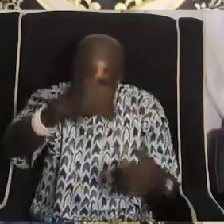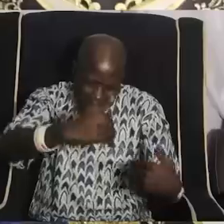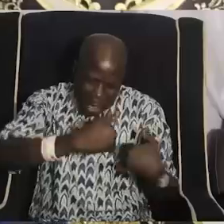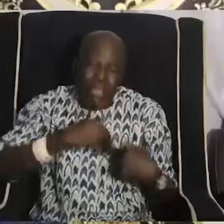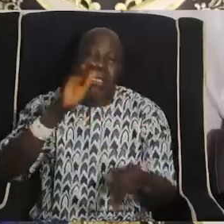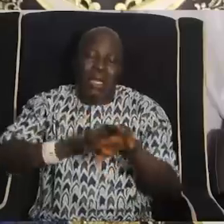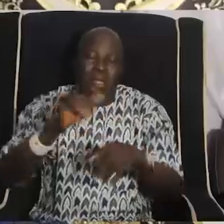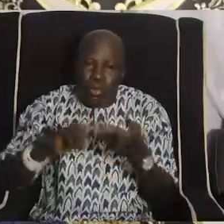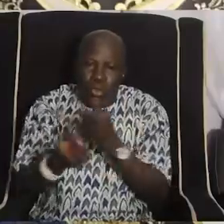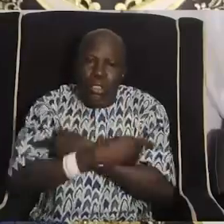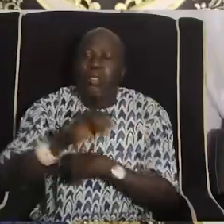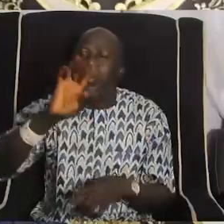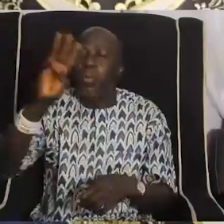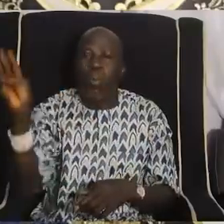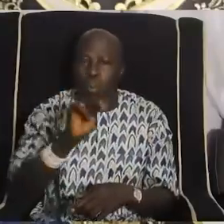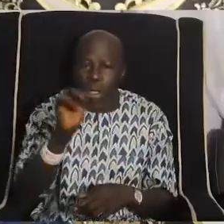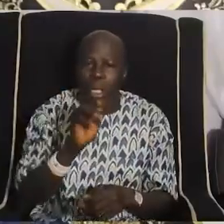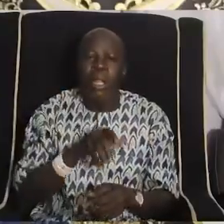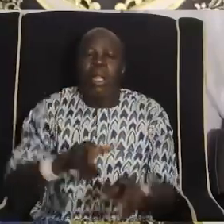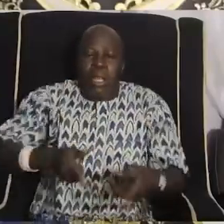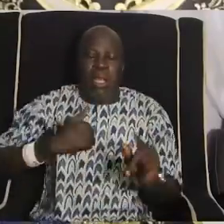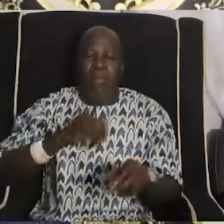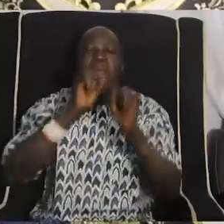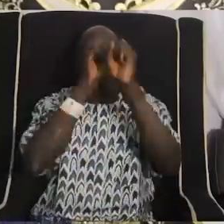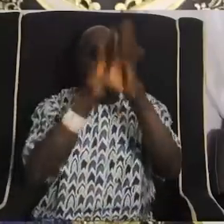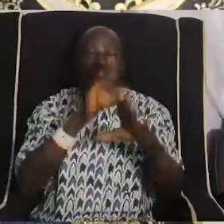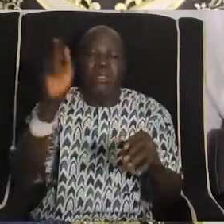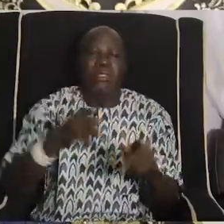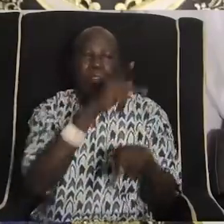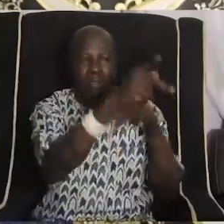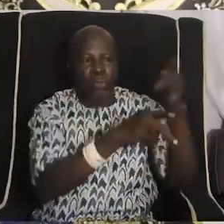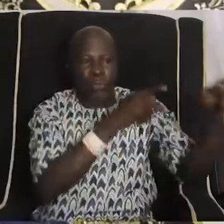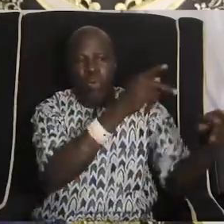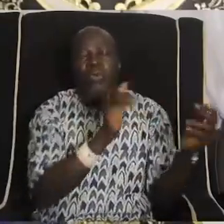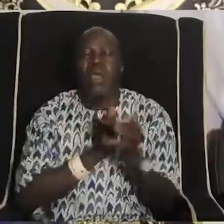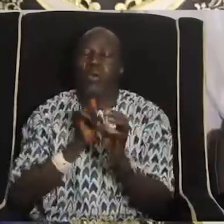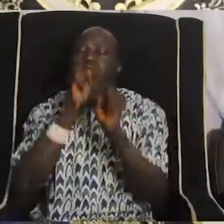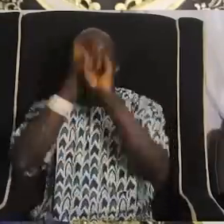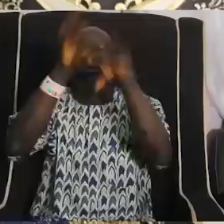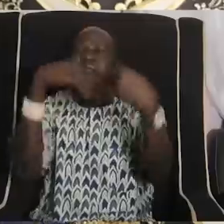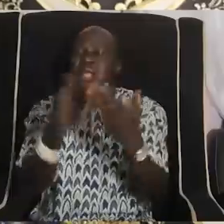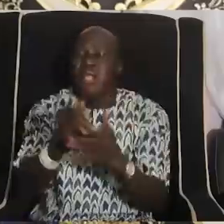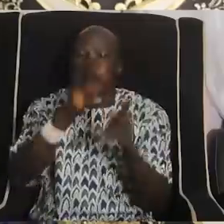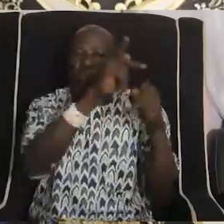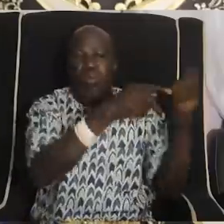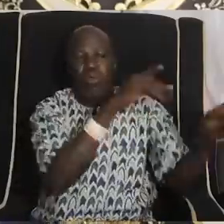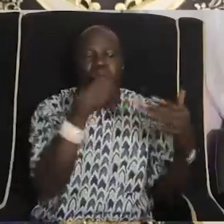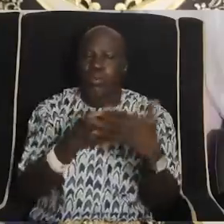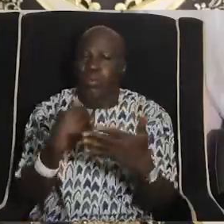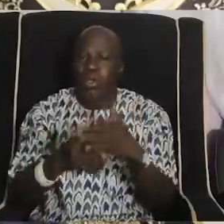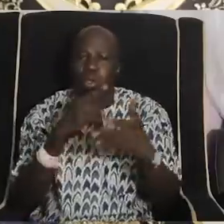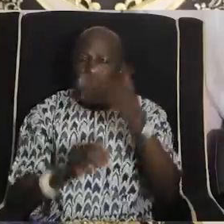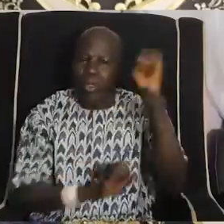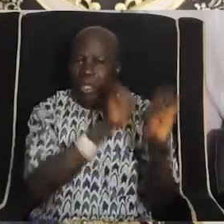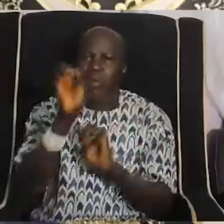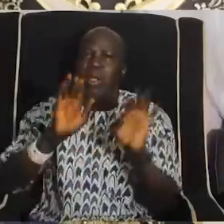heart that today Monday, let me bless my prophet. I want to give my prophet money.